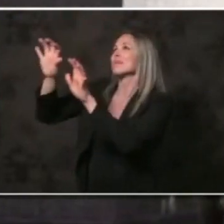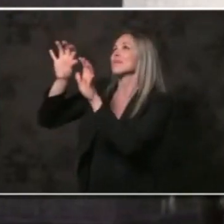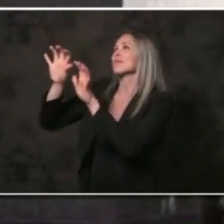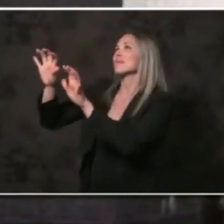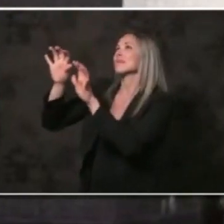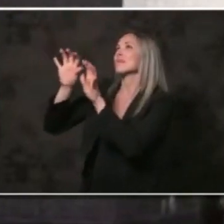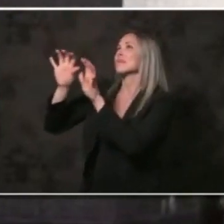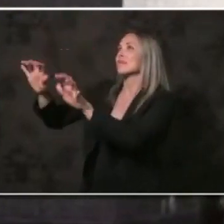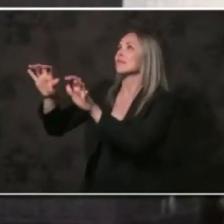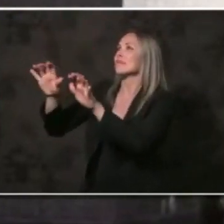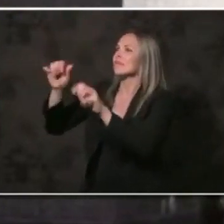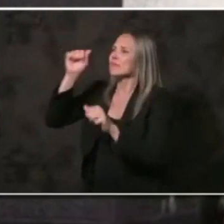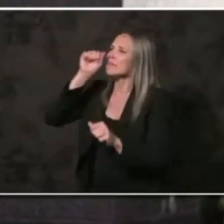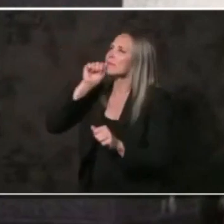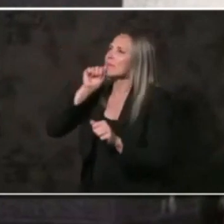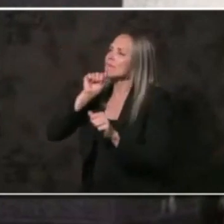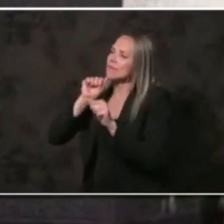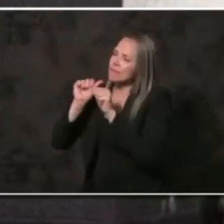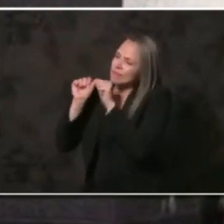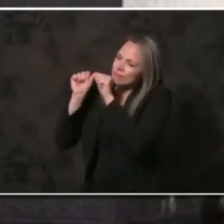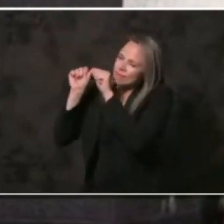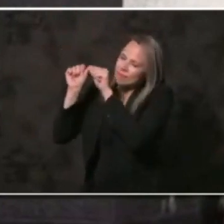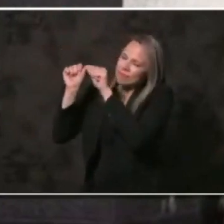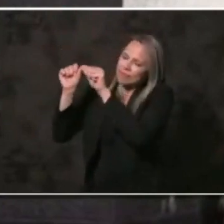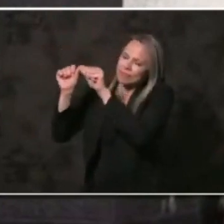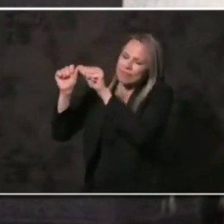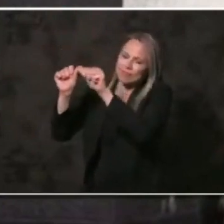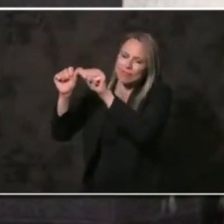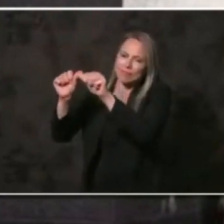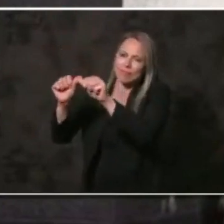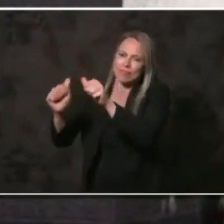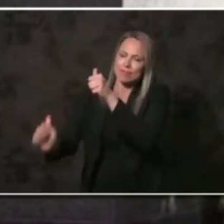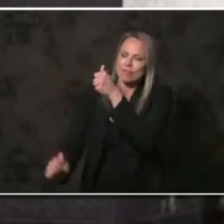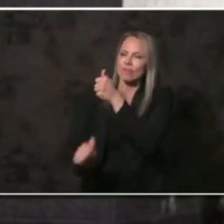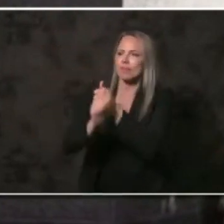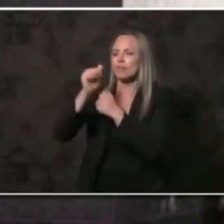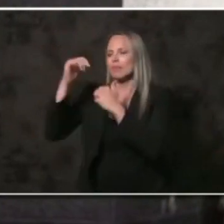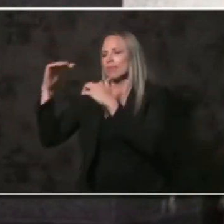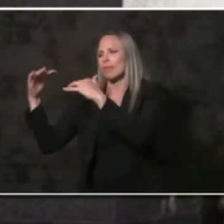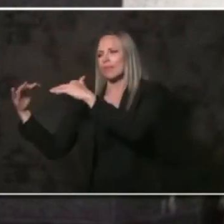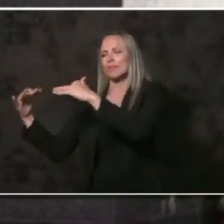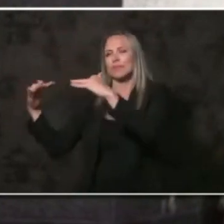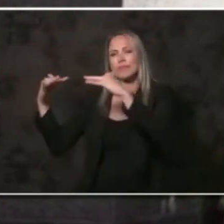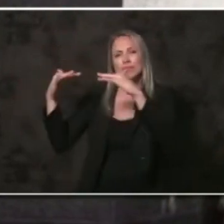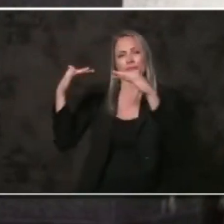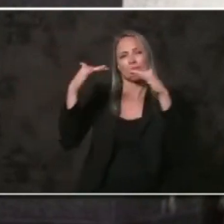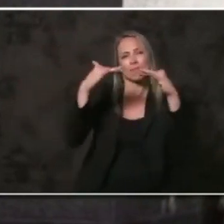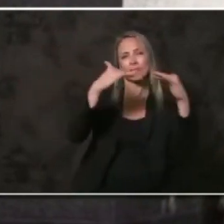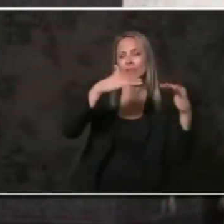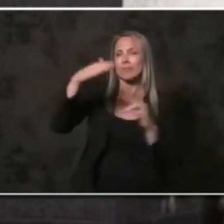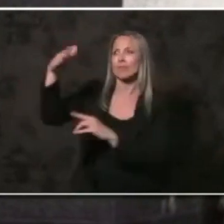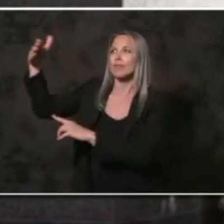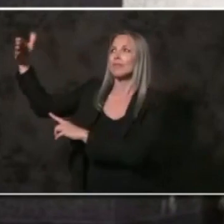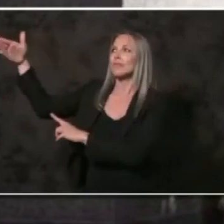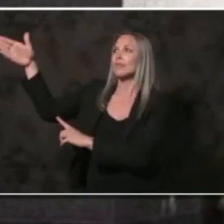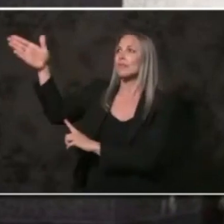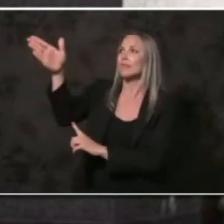through the perilous fight,